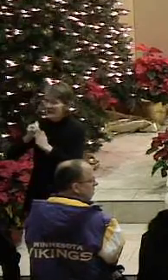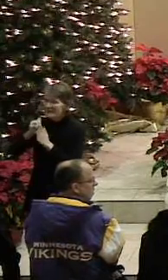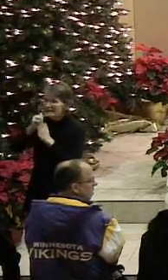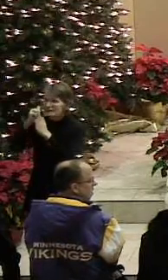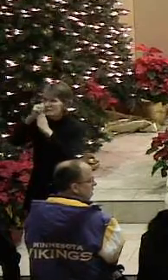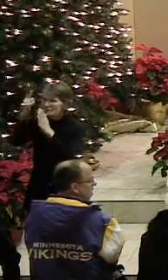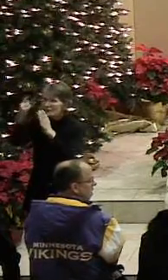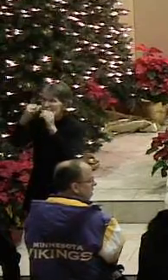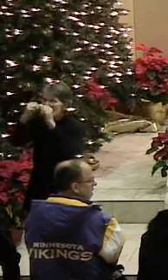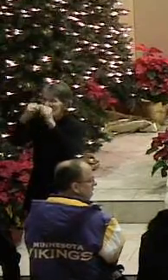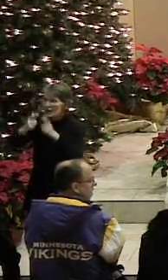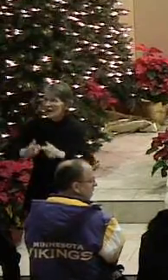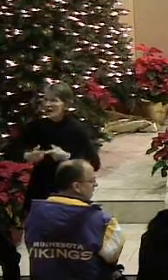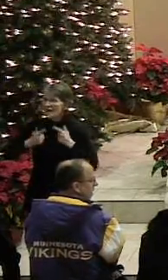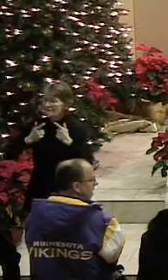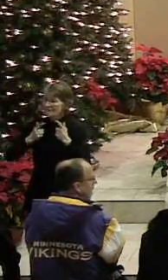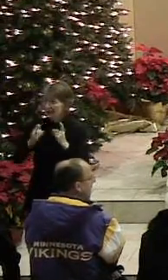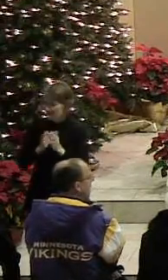to eternal life.